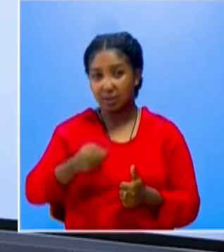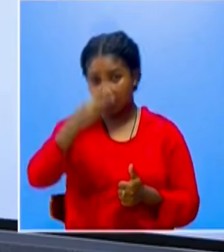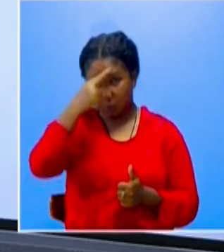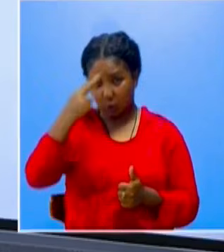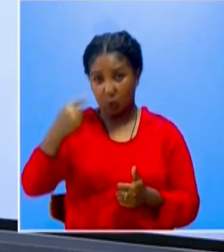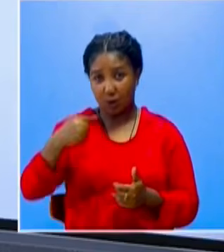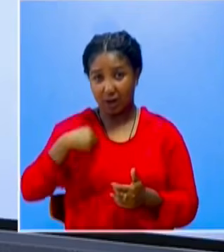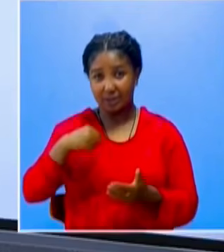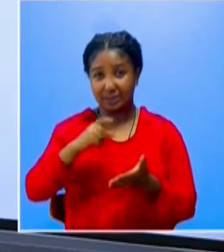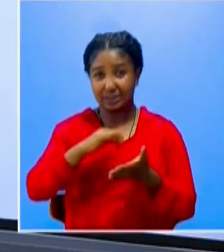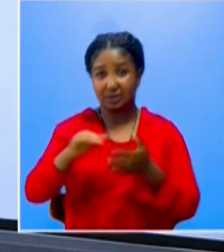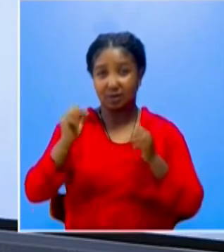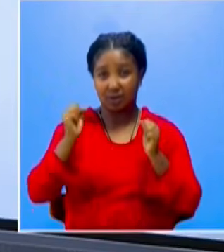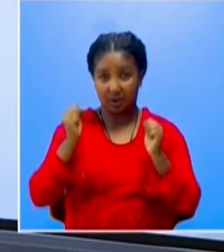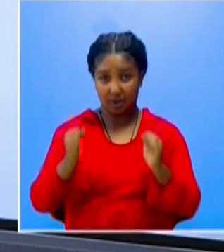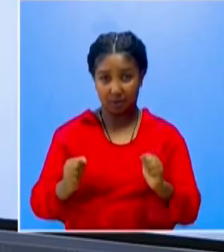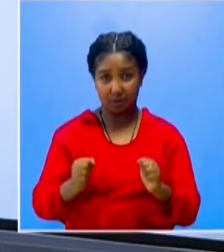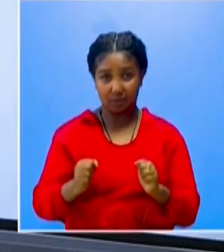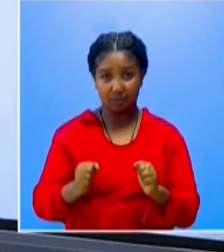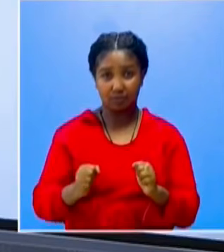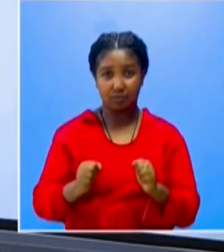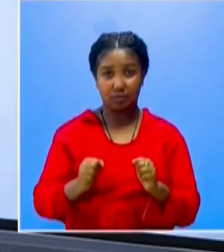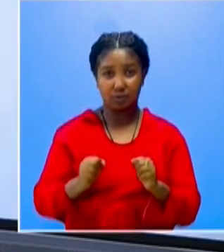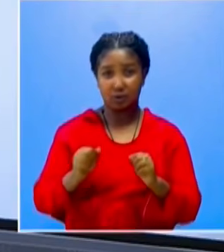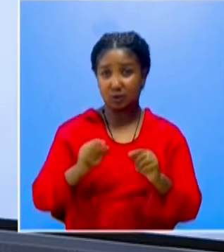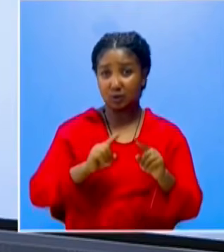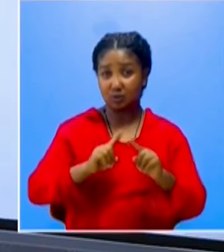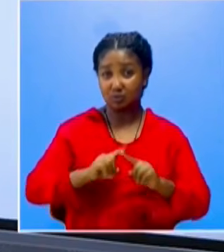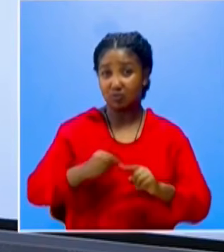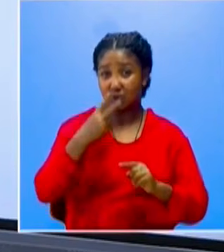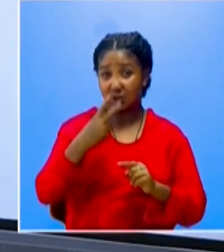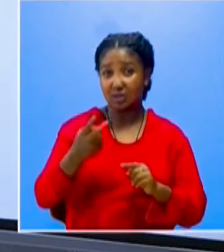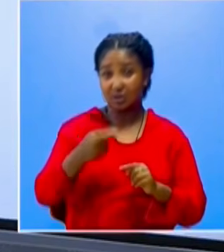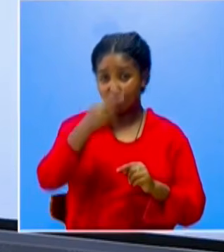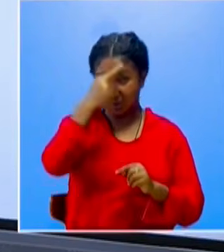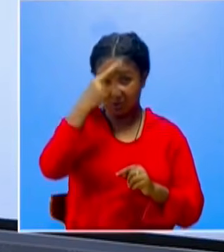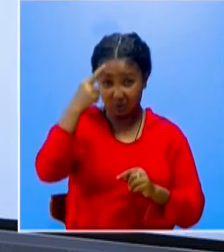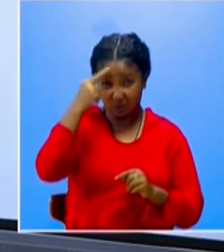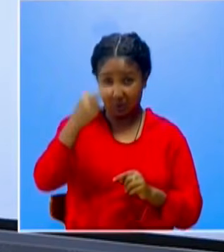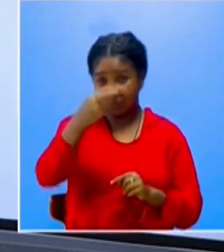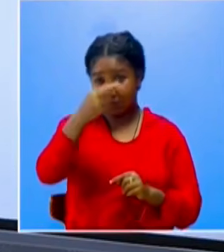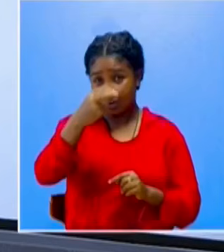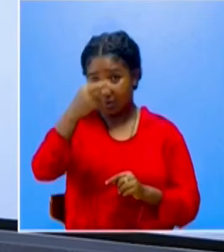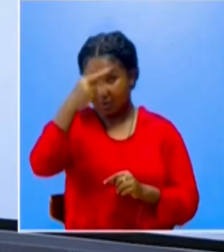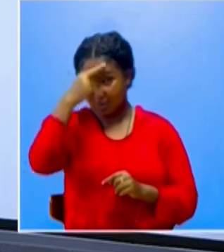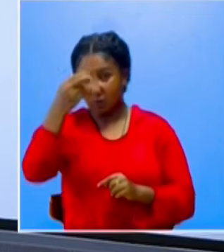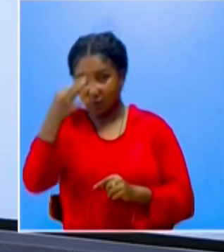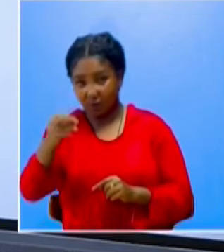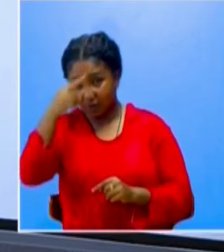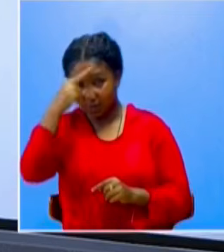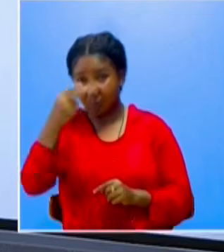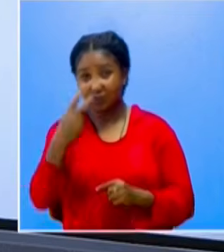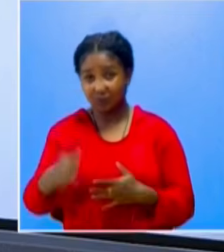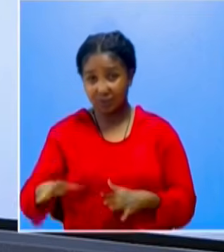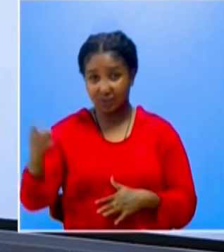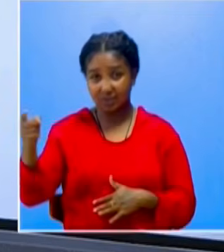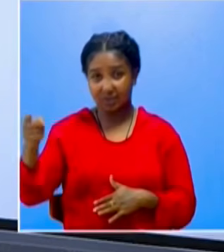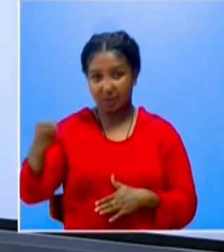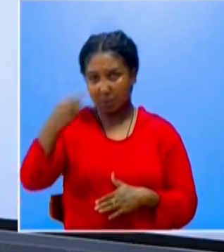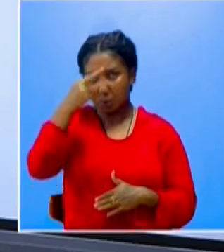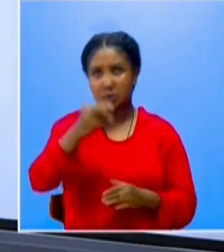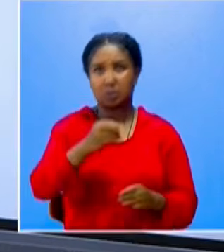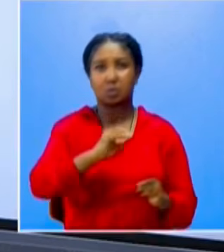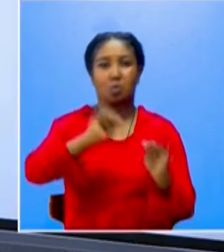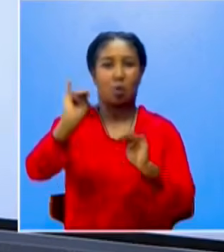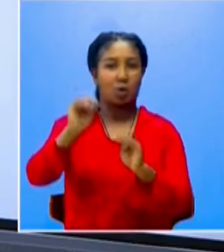Because I studied hard. Do you see the difference between because of and because? Because the smoke. Simply